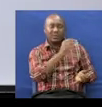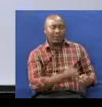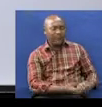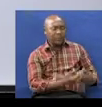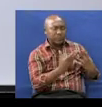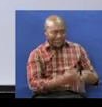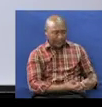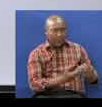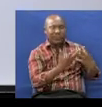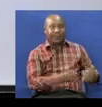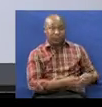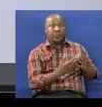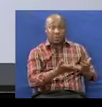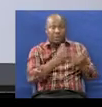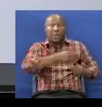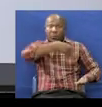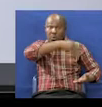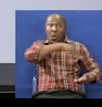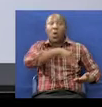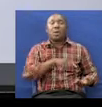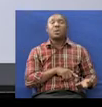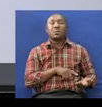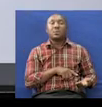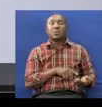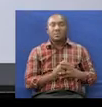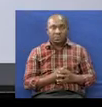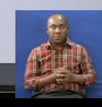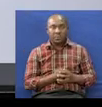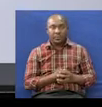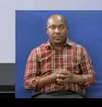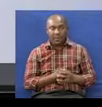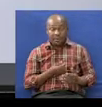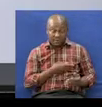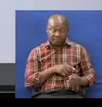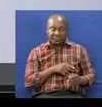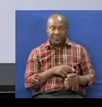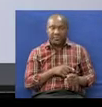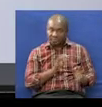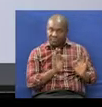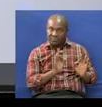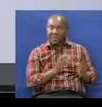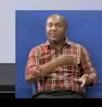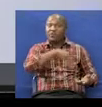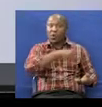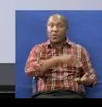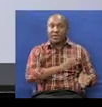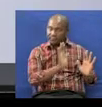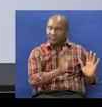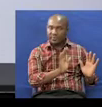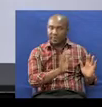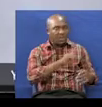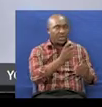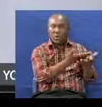high heat. As because it produces very high heat, it is used for cooking purpose. It is